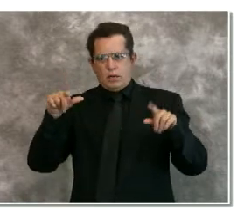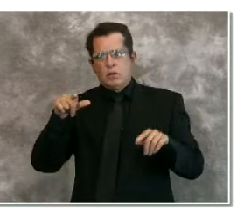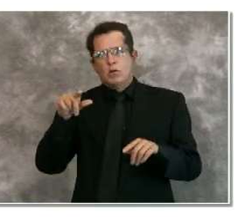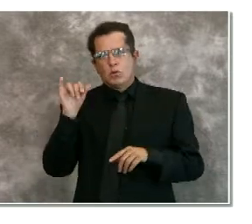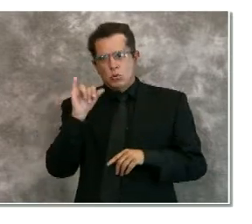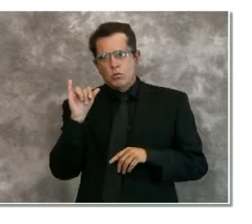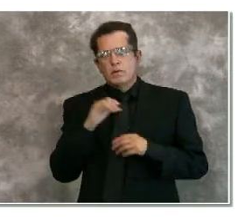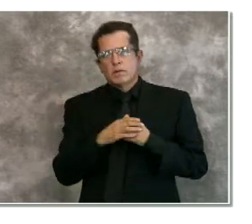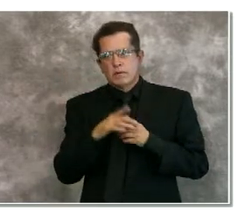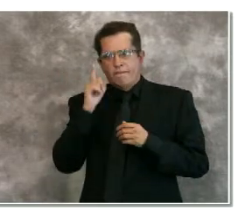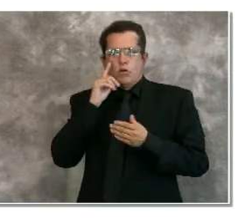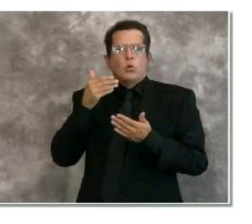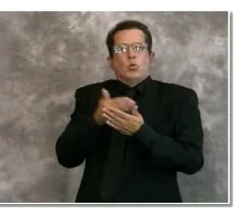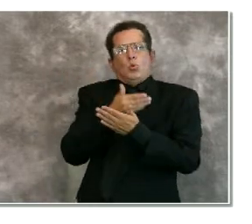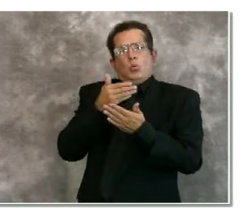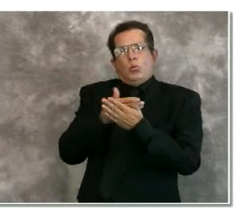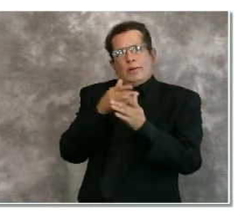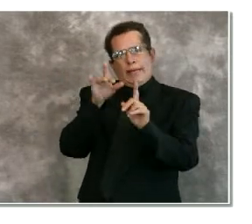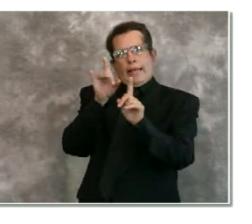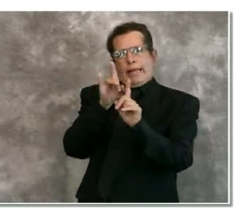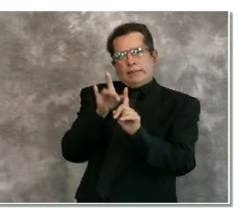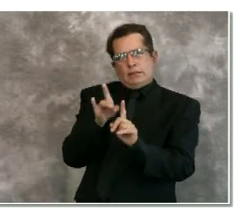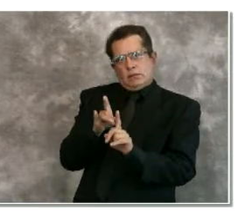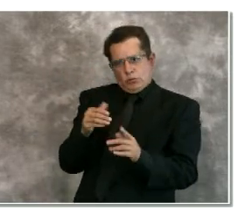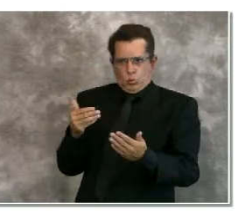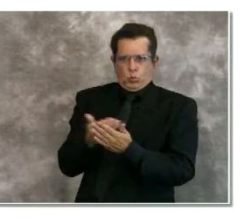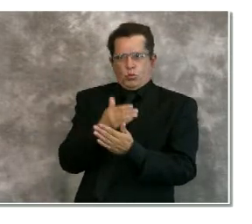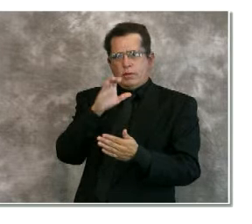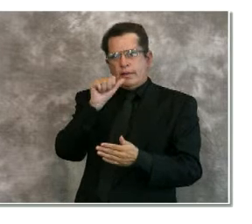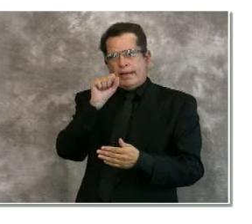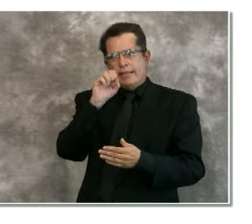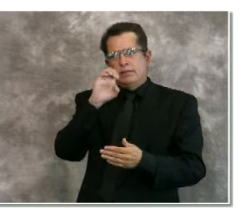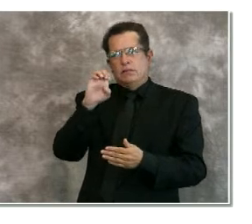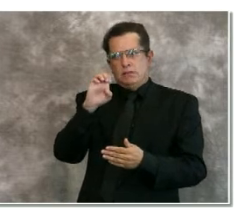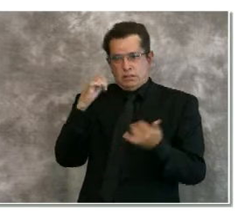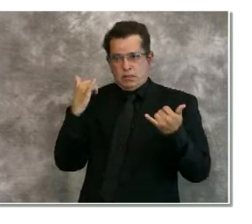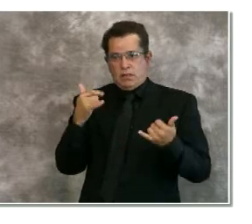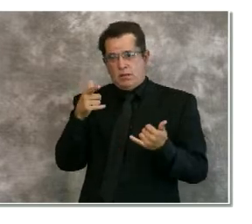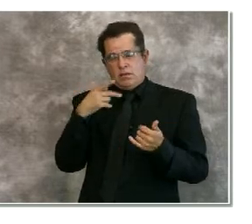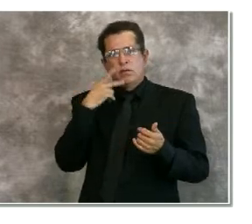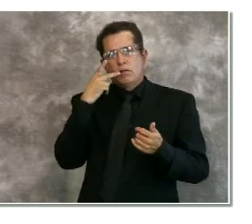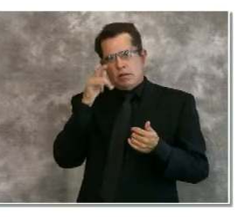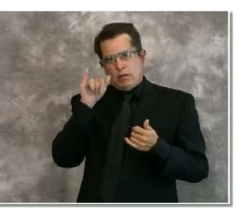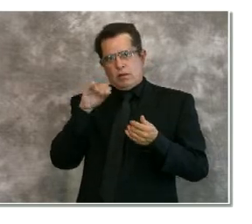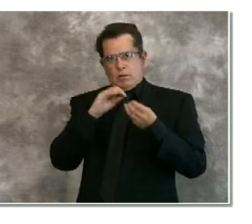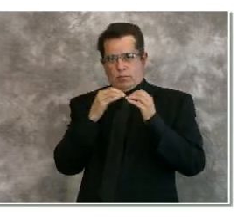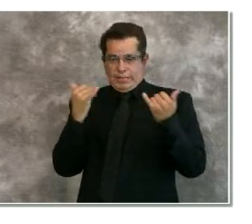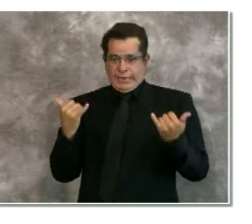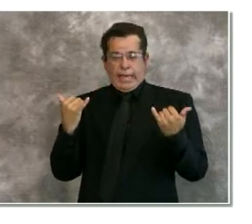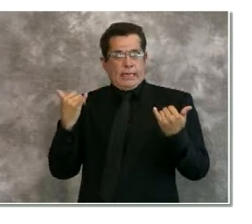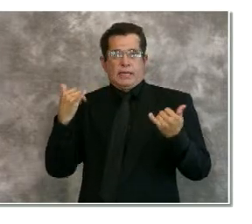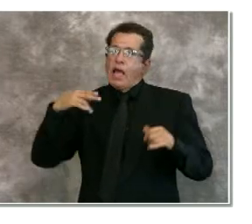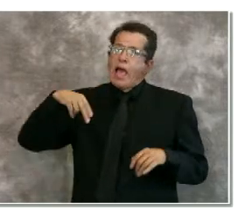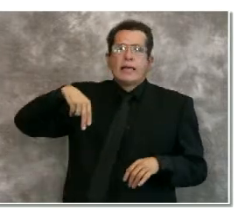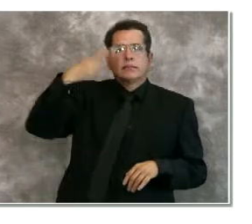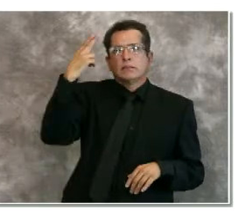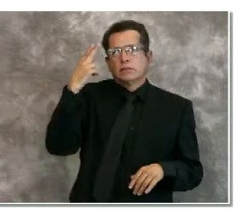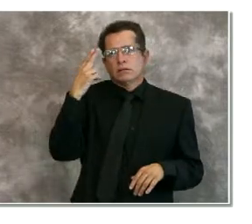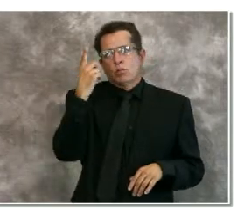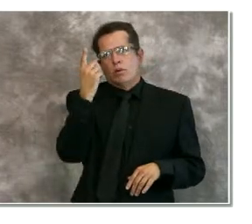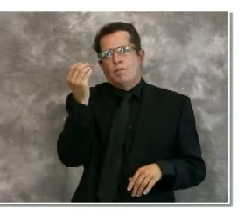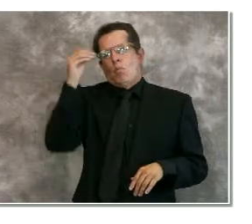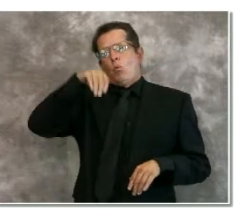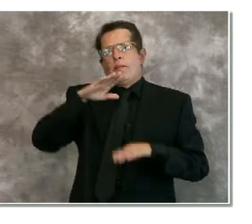the slide related to new cases, as reported before, the number reported today is the highest. It's one more